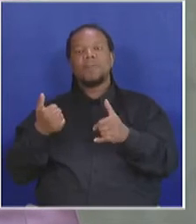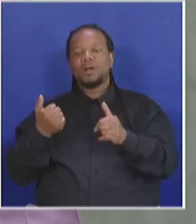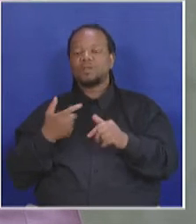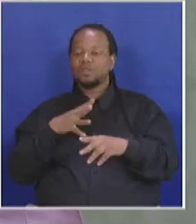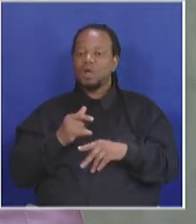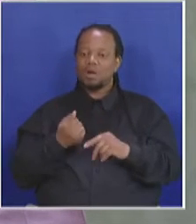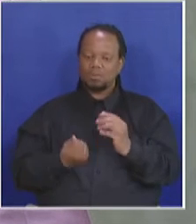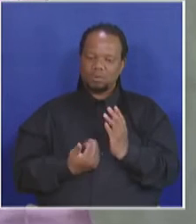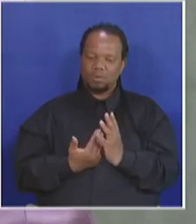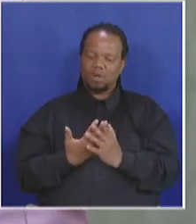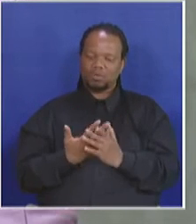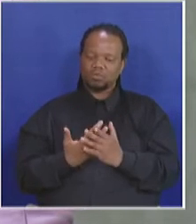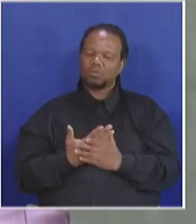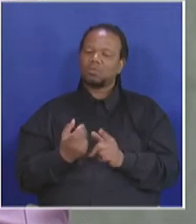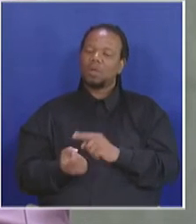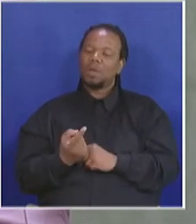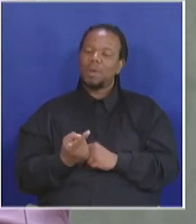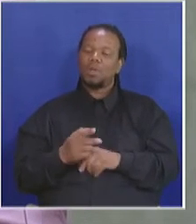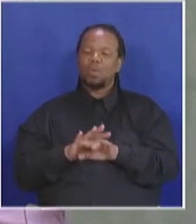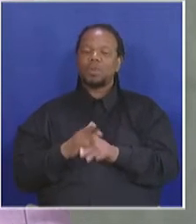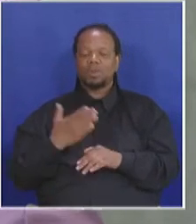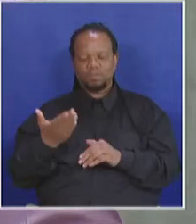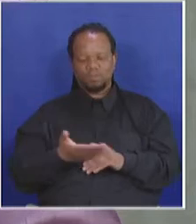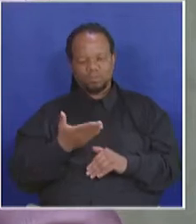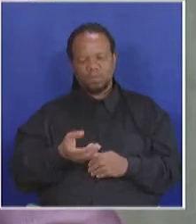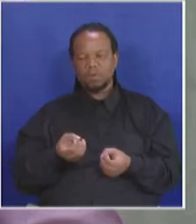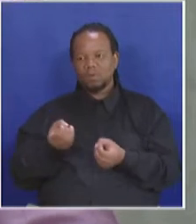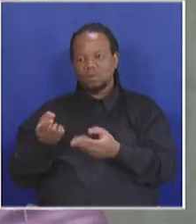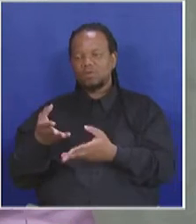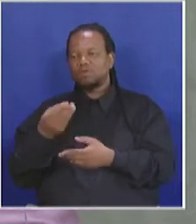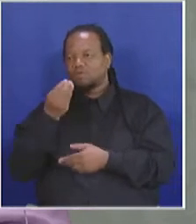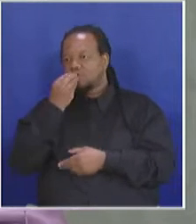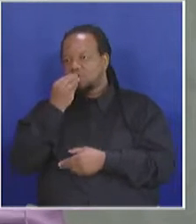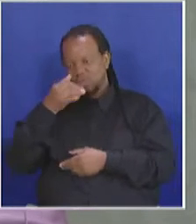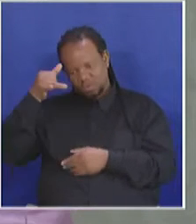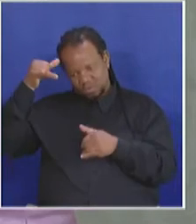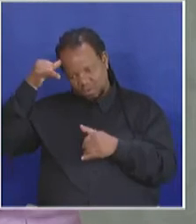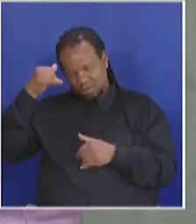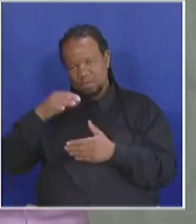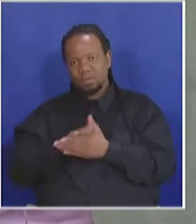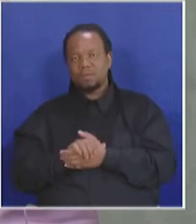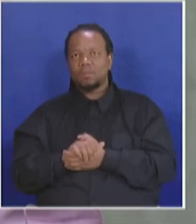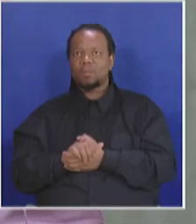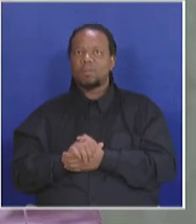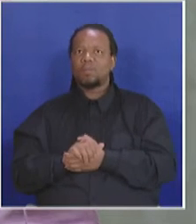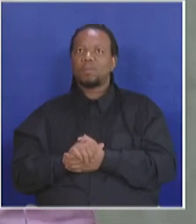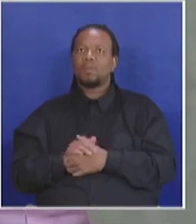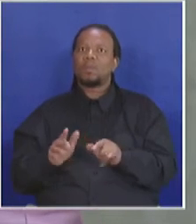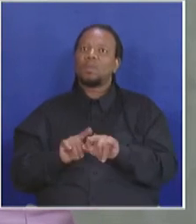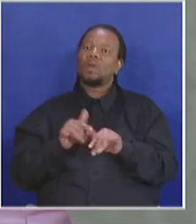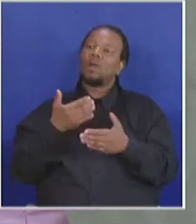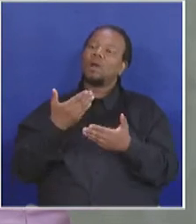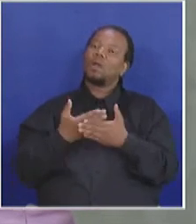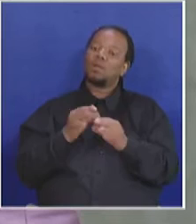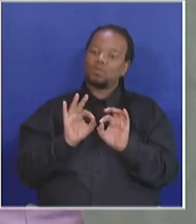place in order to produce feed. Proper vaccination protocols for cattle are in place.